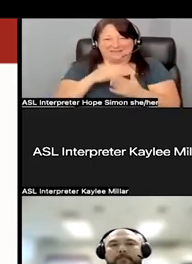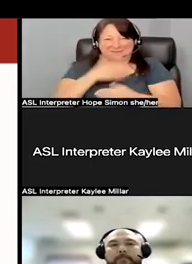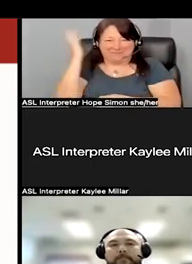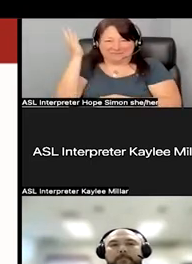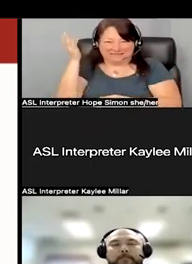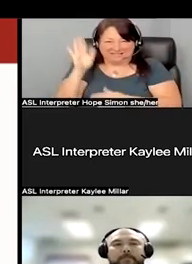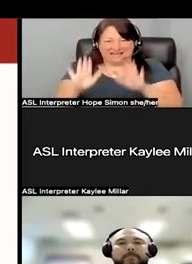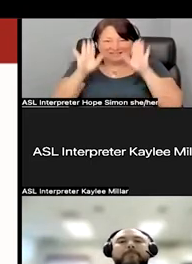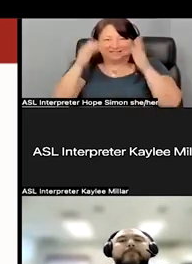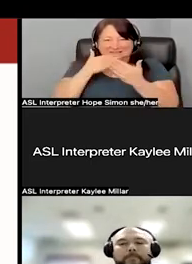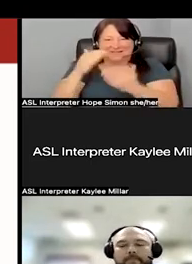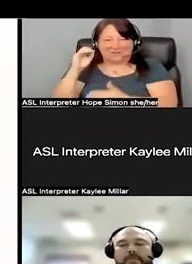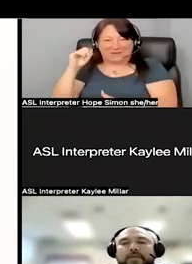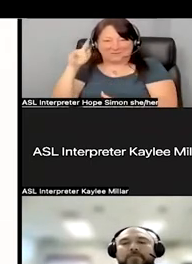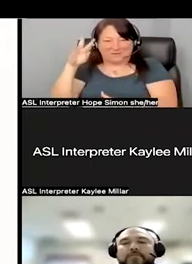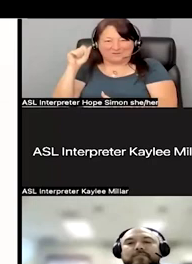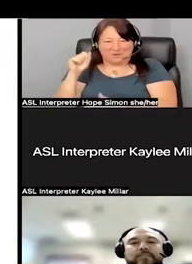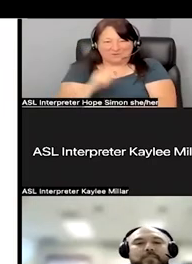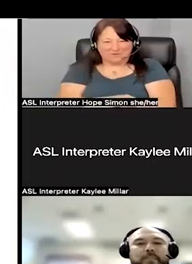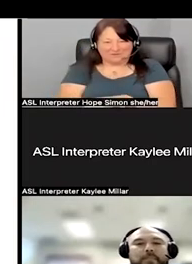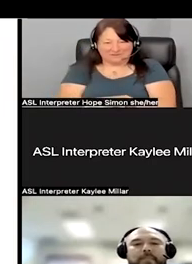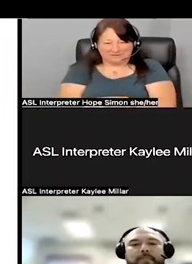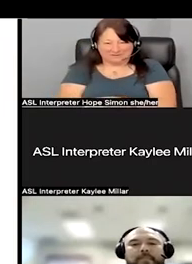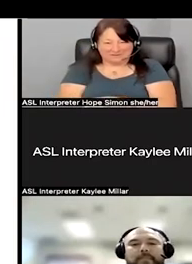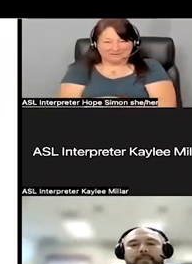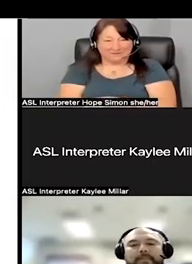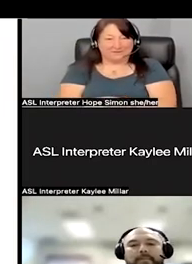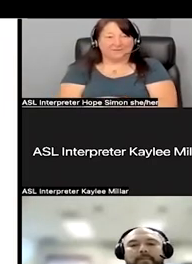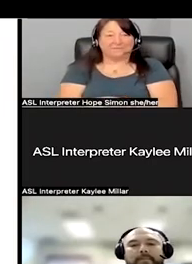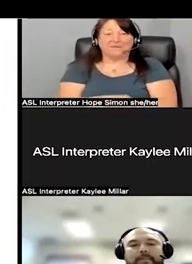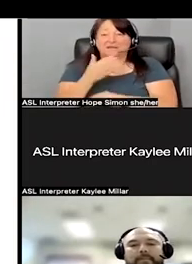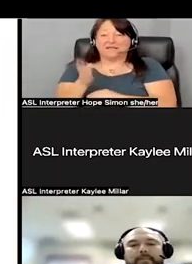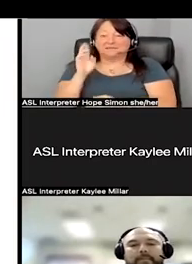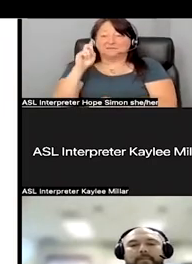Excellent. Thank you very much, Oswaldo. Thank you. Next, we have Brenda Smith.